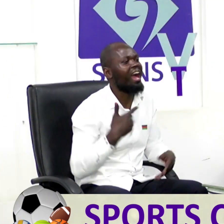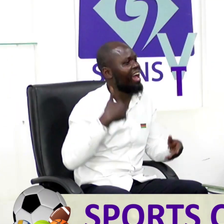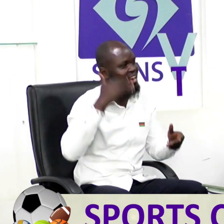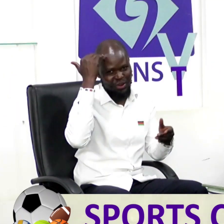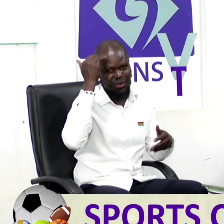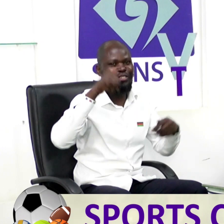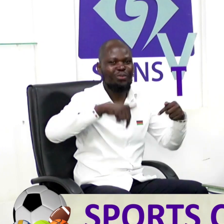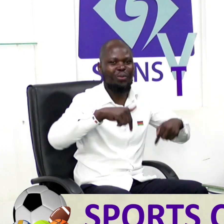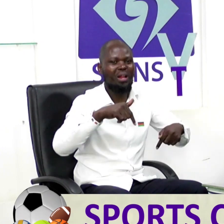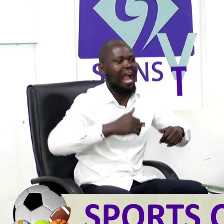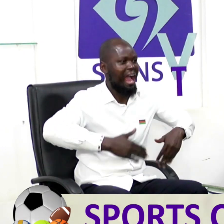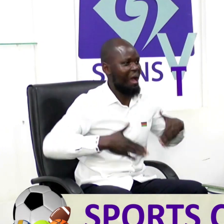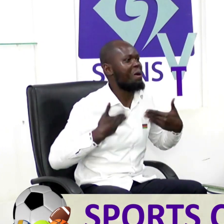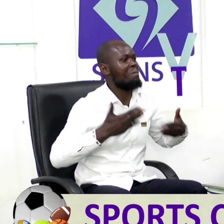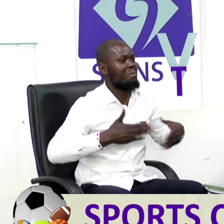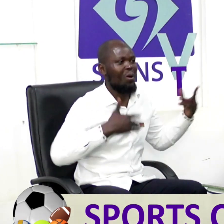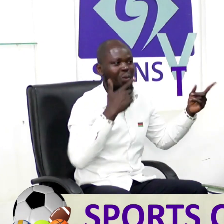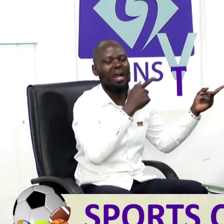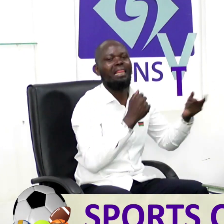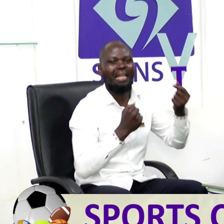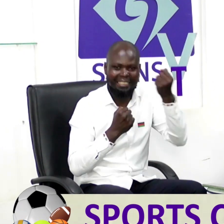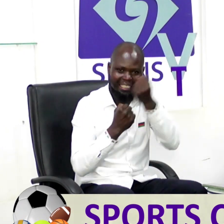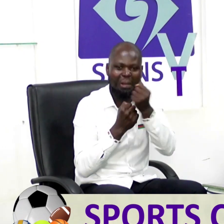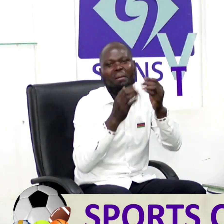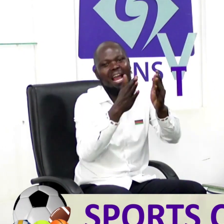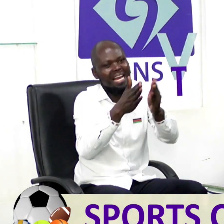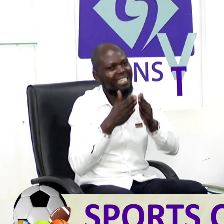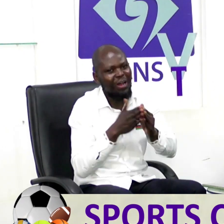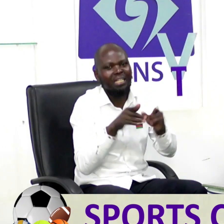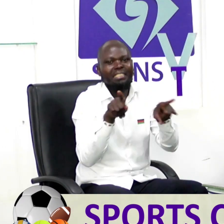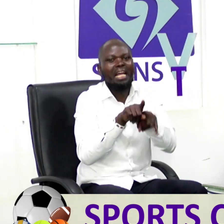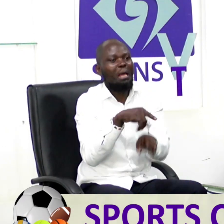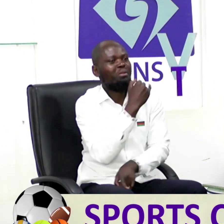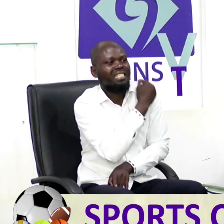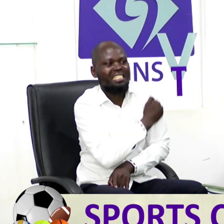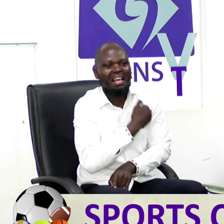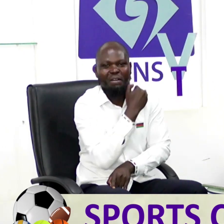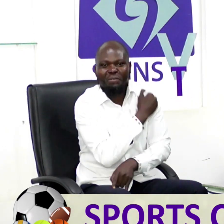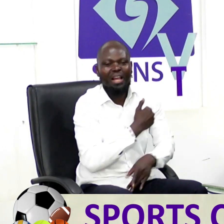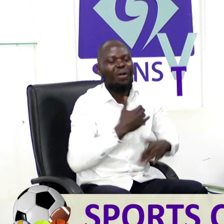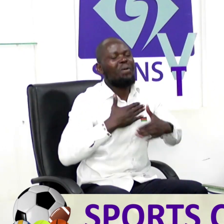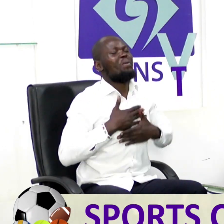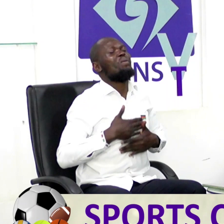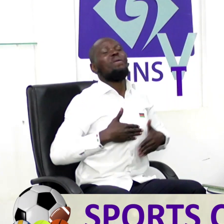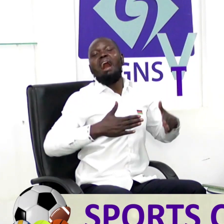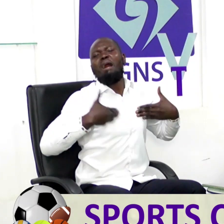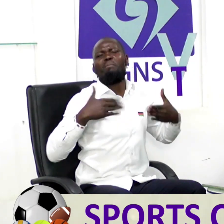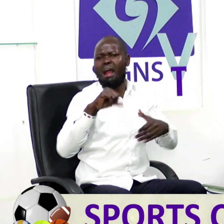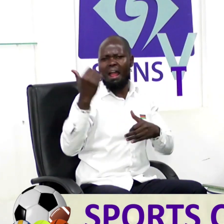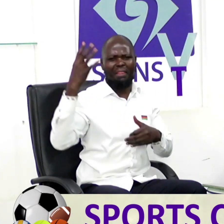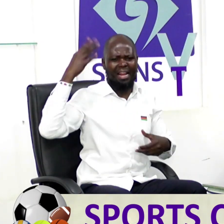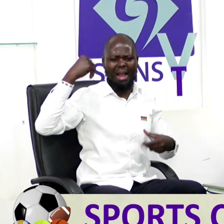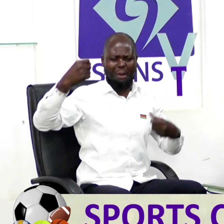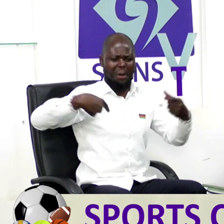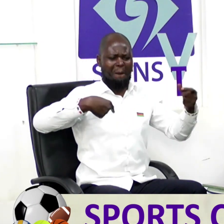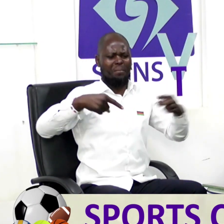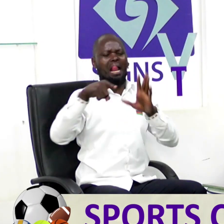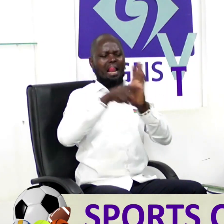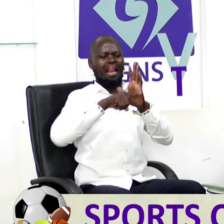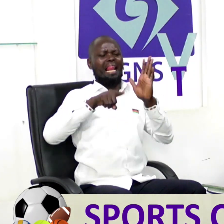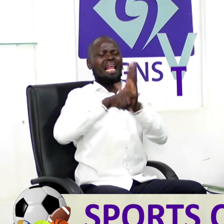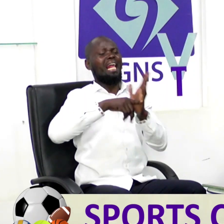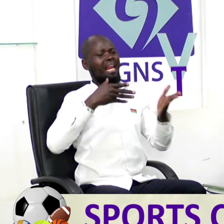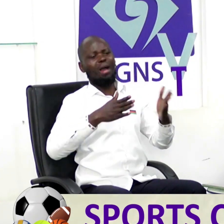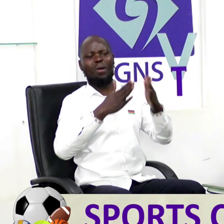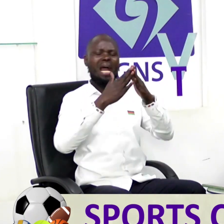Okay. Thank you very much. I know today we are happy because you've supported Arsenal with Jeff, and